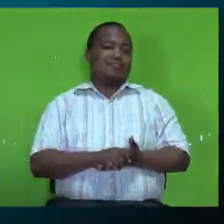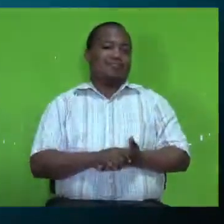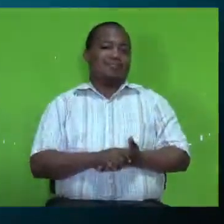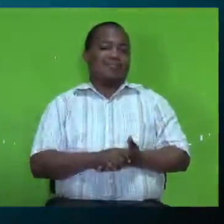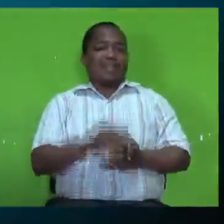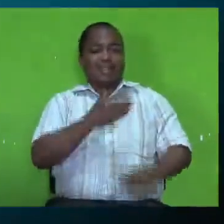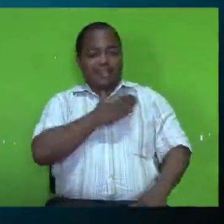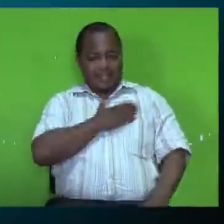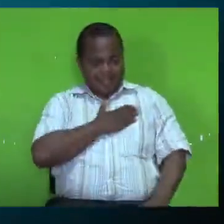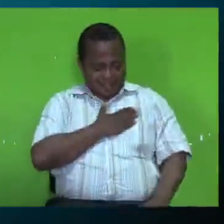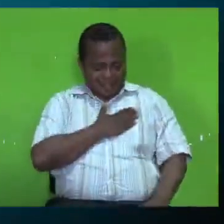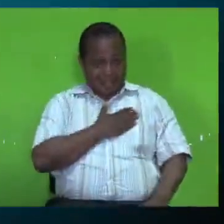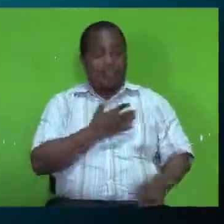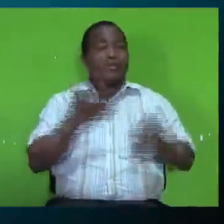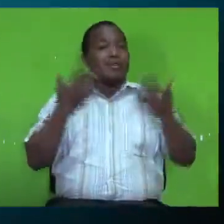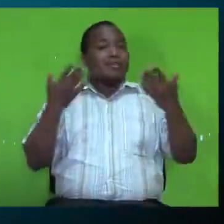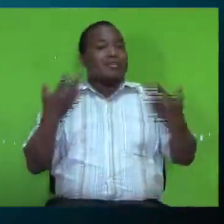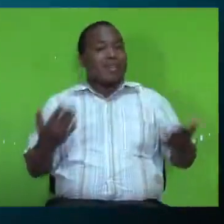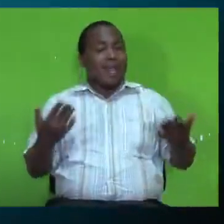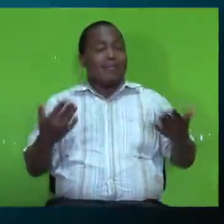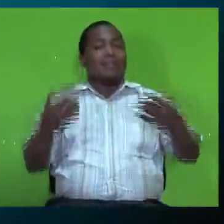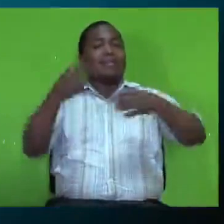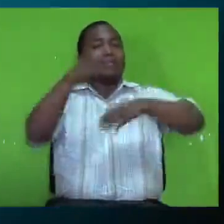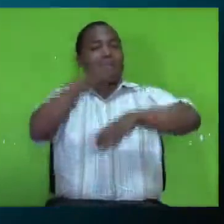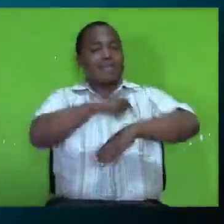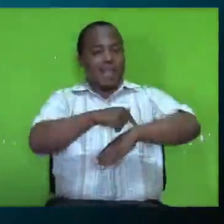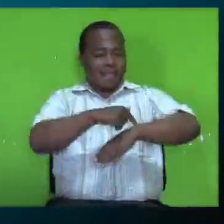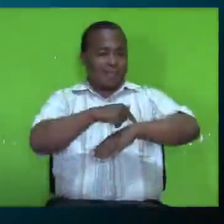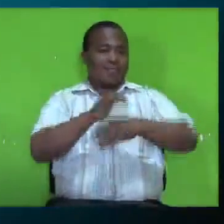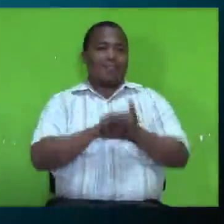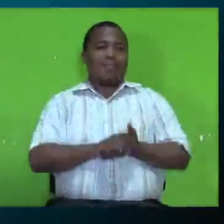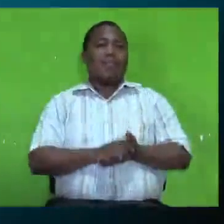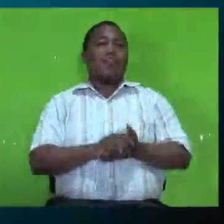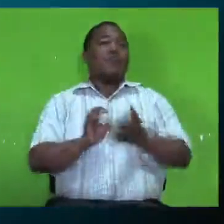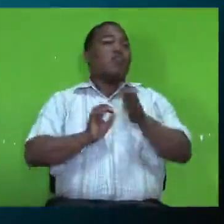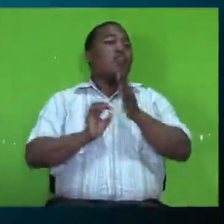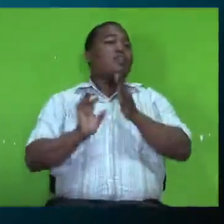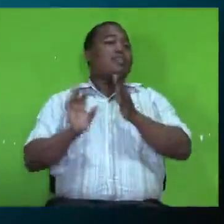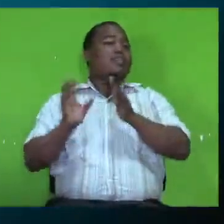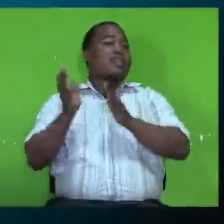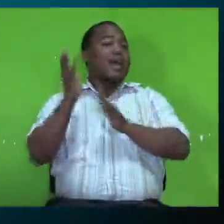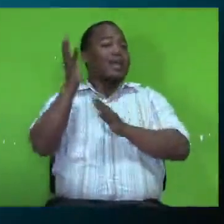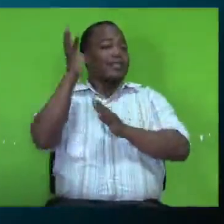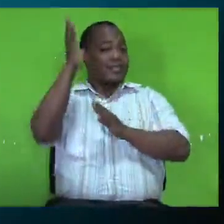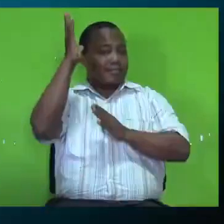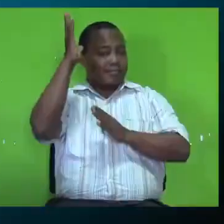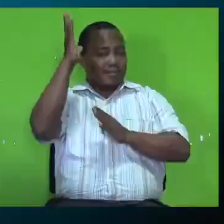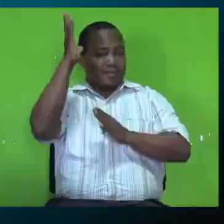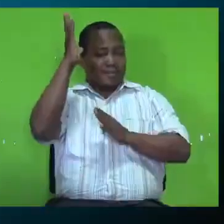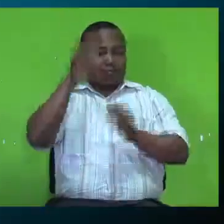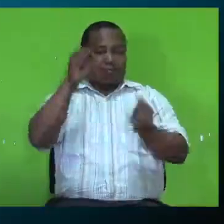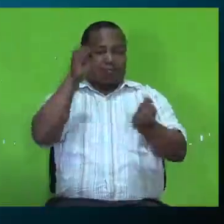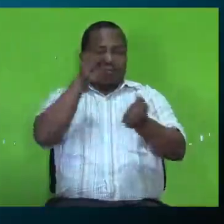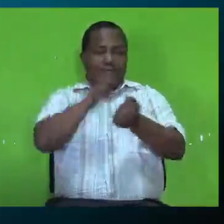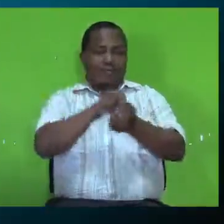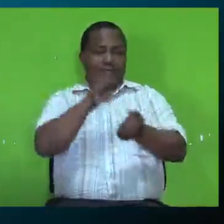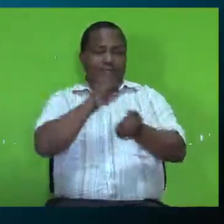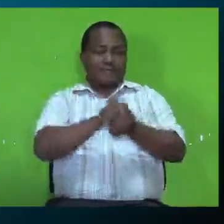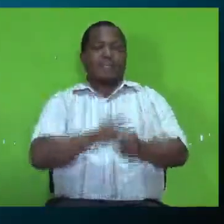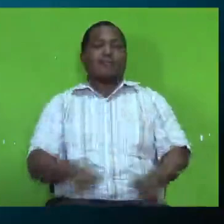my dears. Now is the time for transporting manufactured